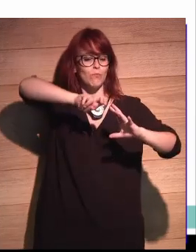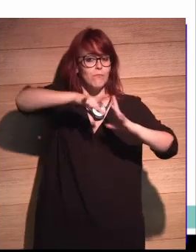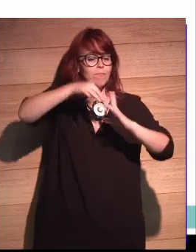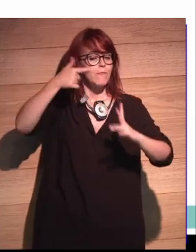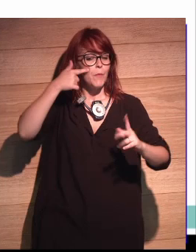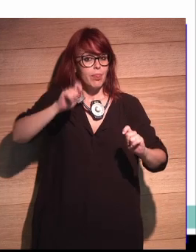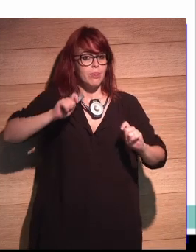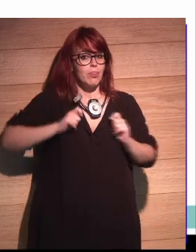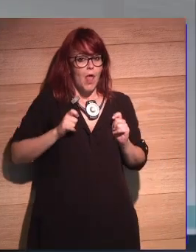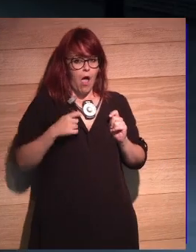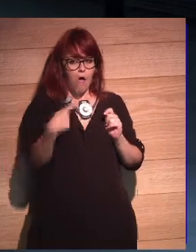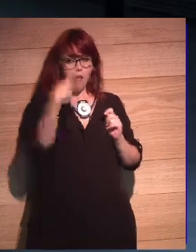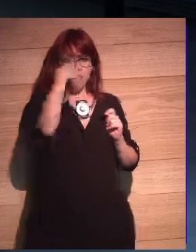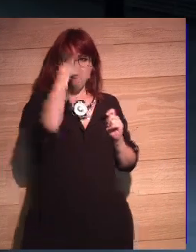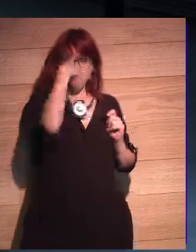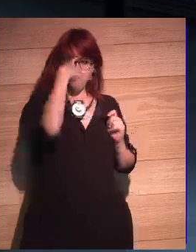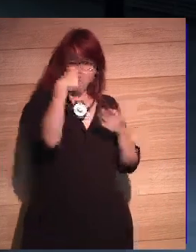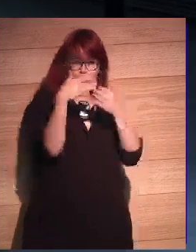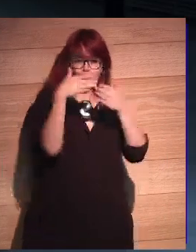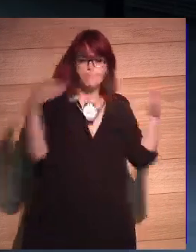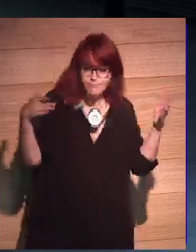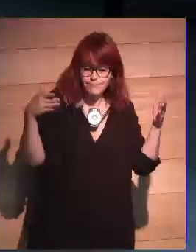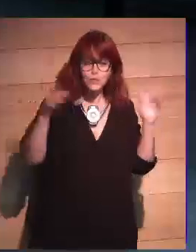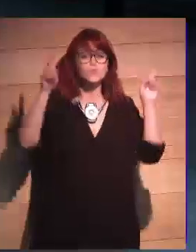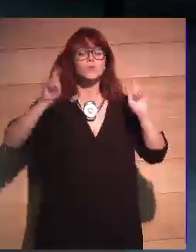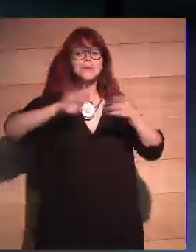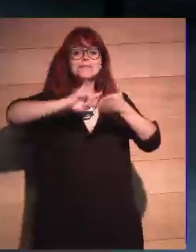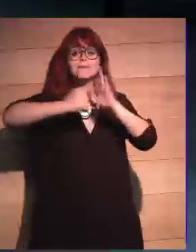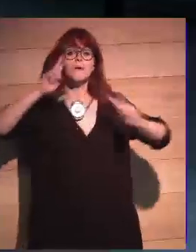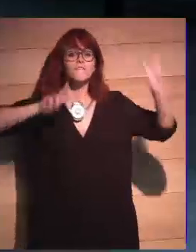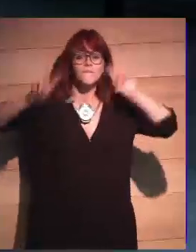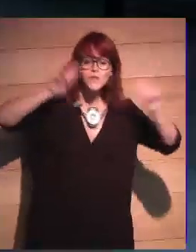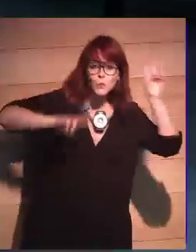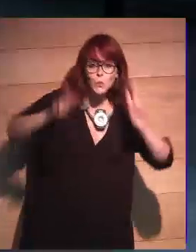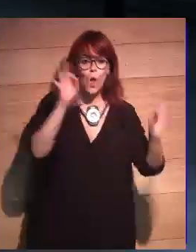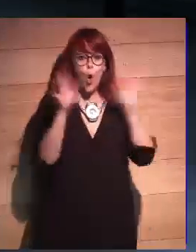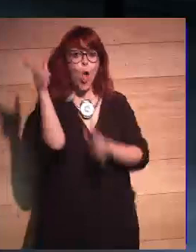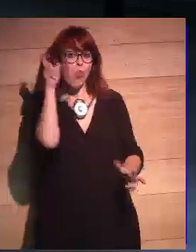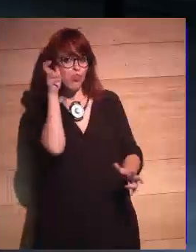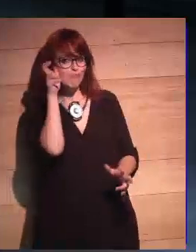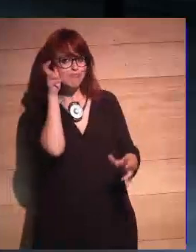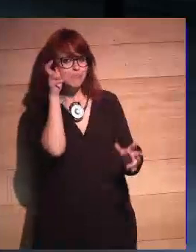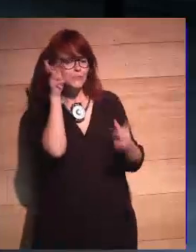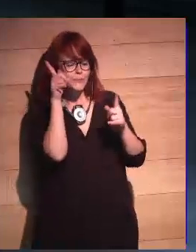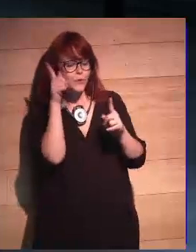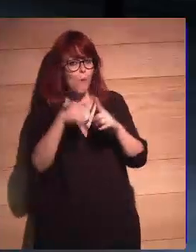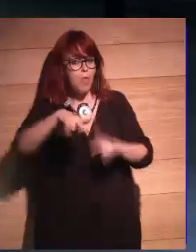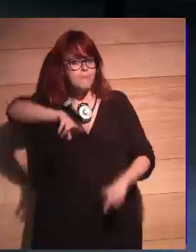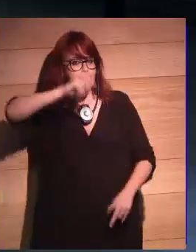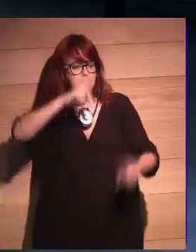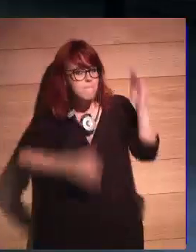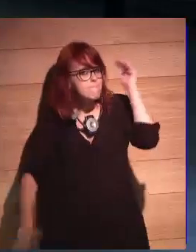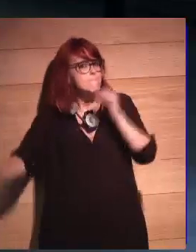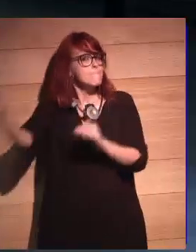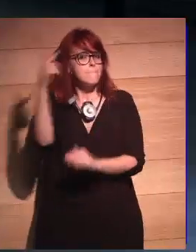of the stuff that the visual and what the hearing has to go through. So it's something to think